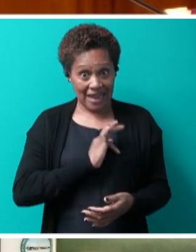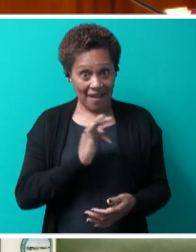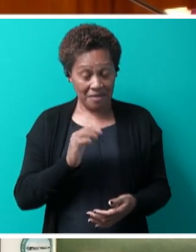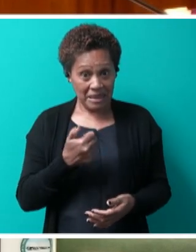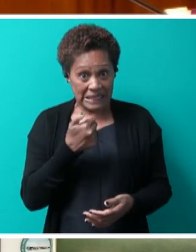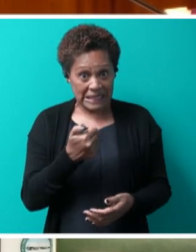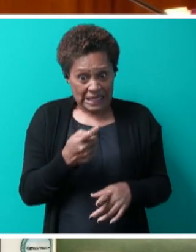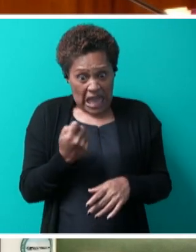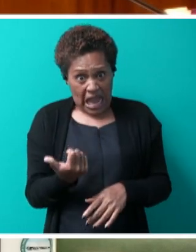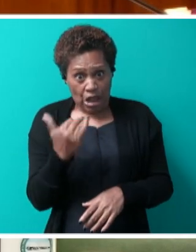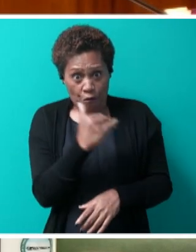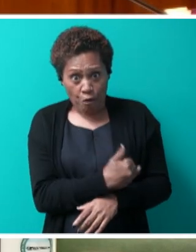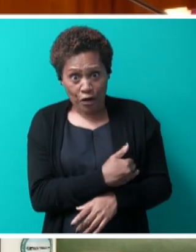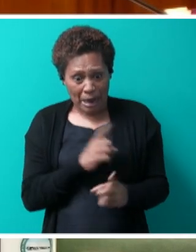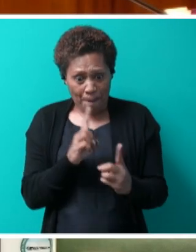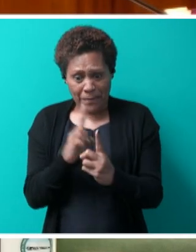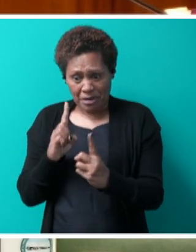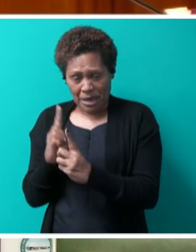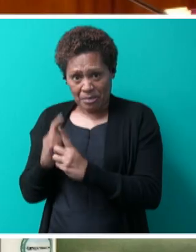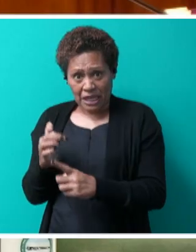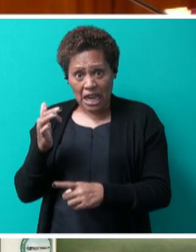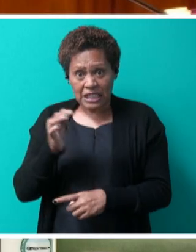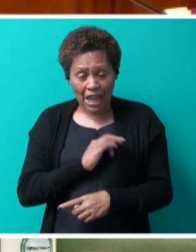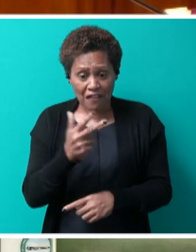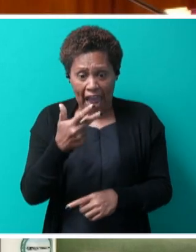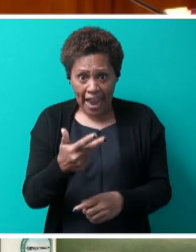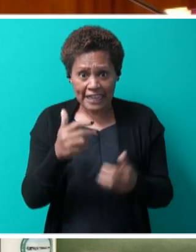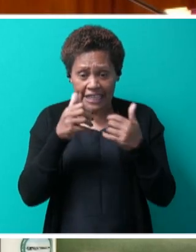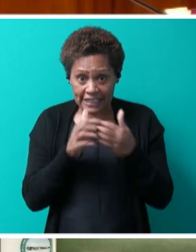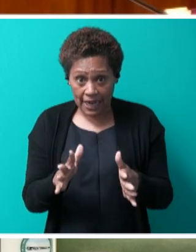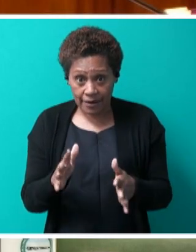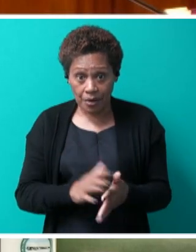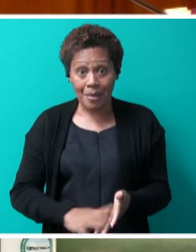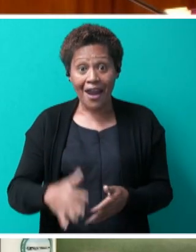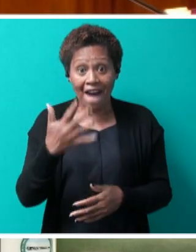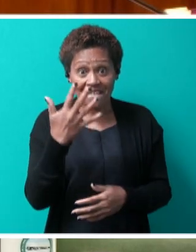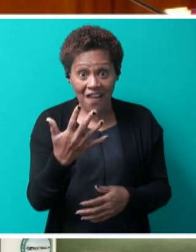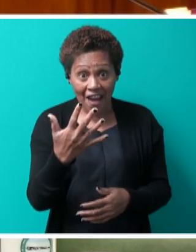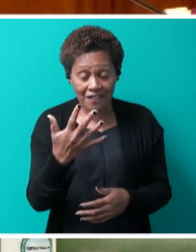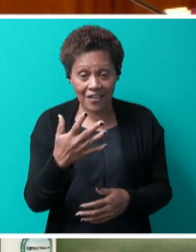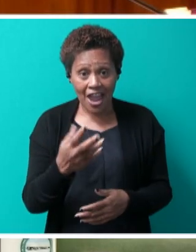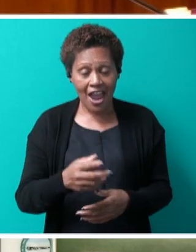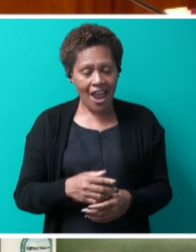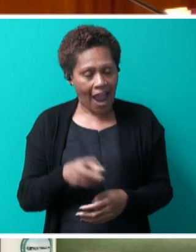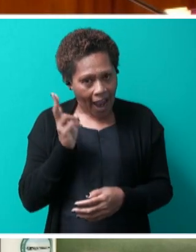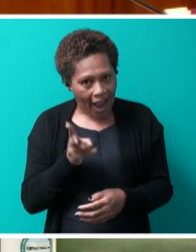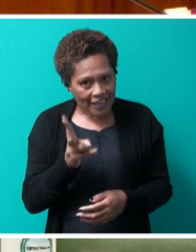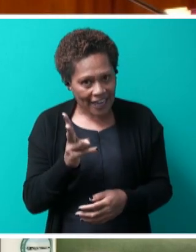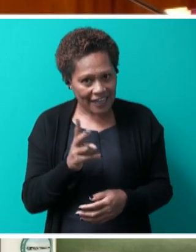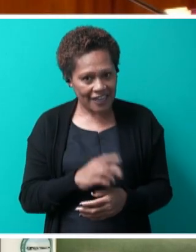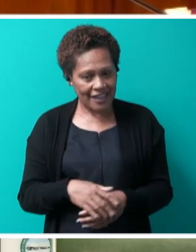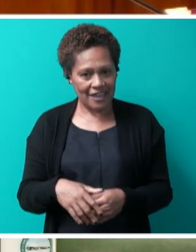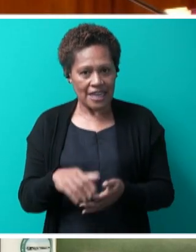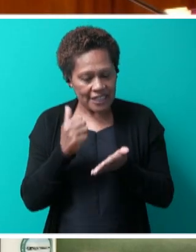mengarabira tebu na daga na walu raga idulis tal mai na lime mengarabirta e vatu ya ne paro ni bingarabi etiko na